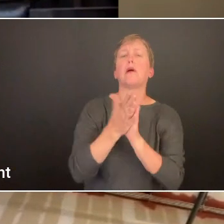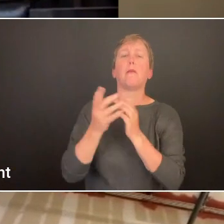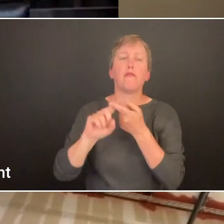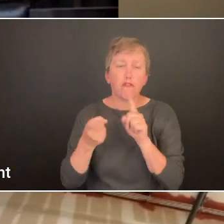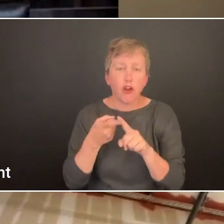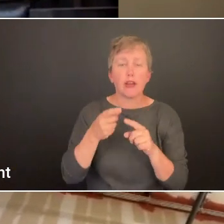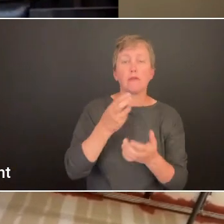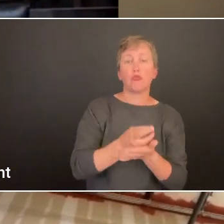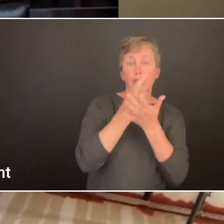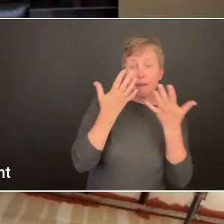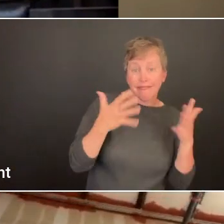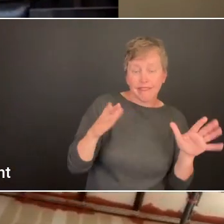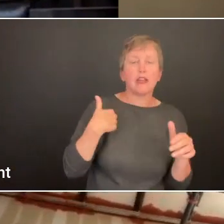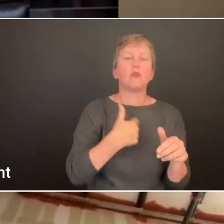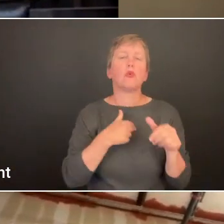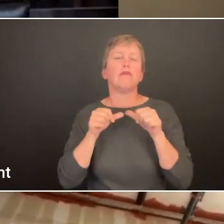years.